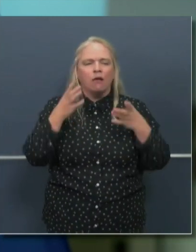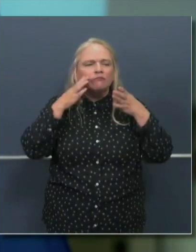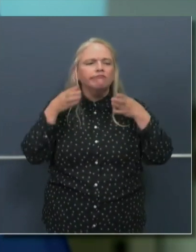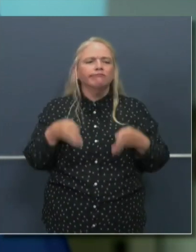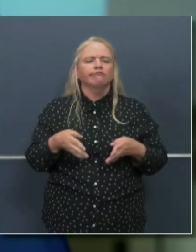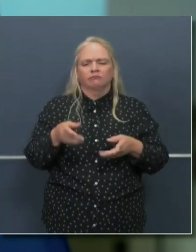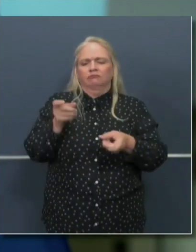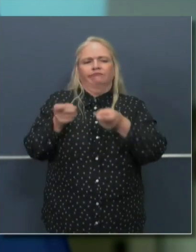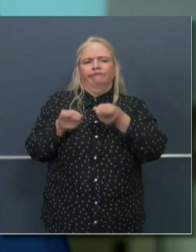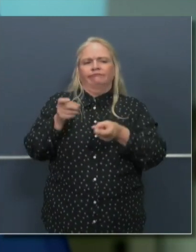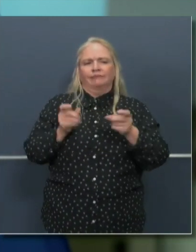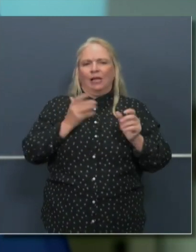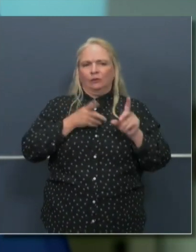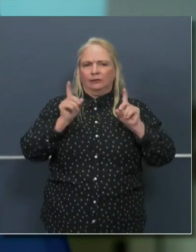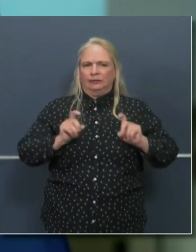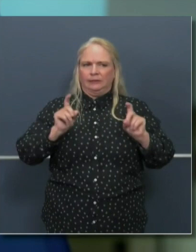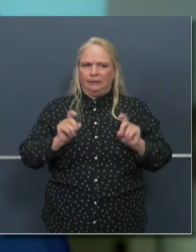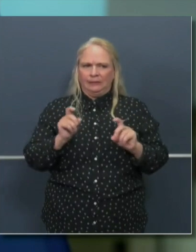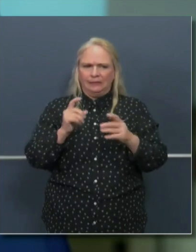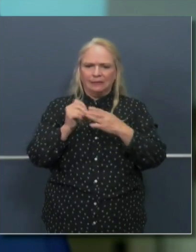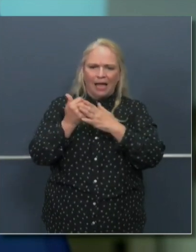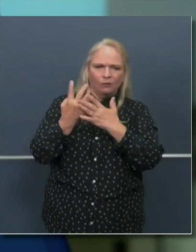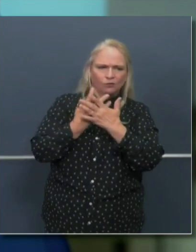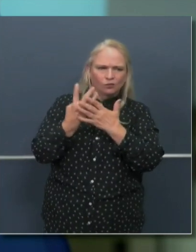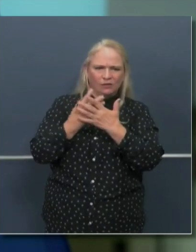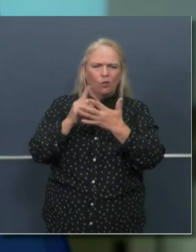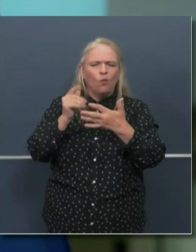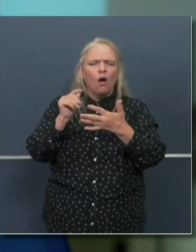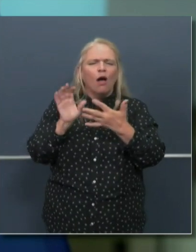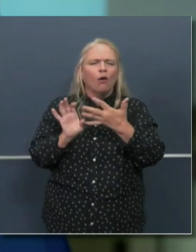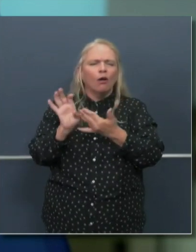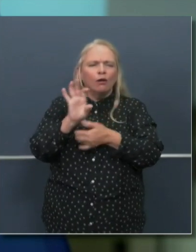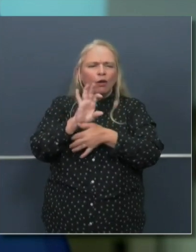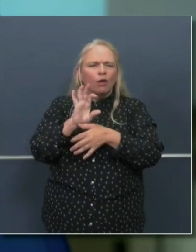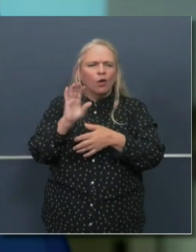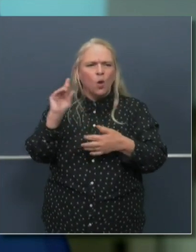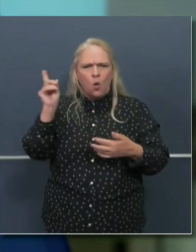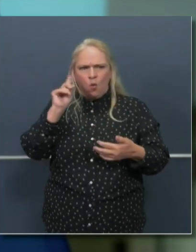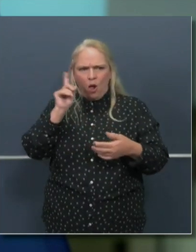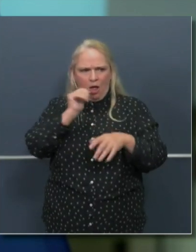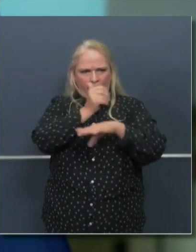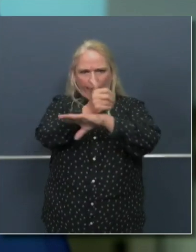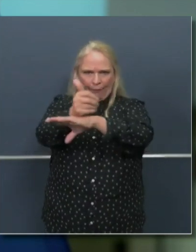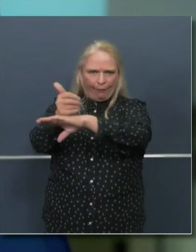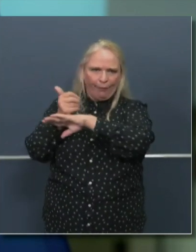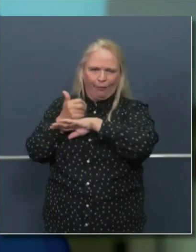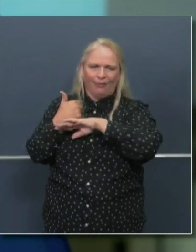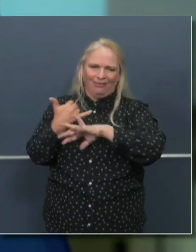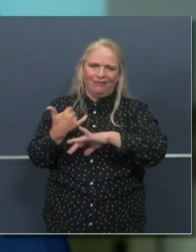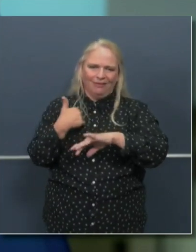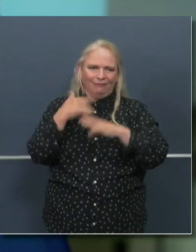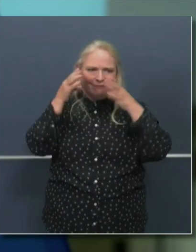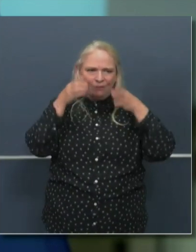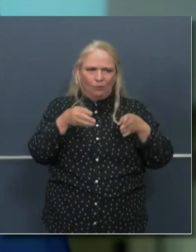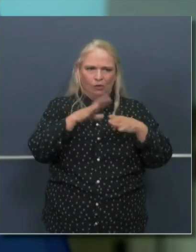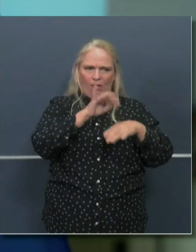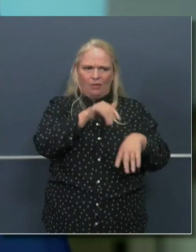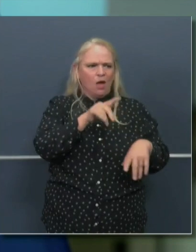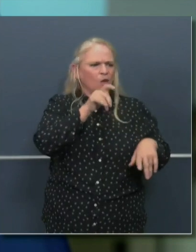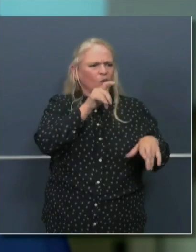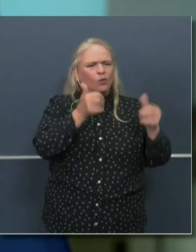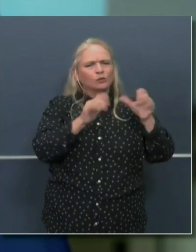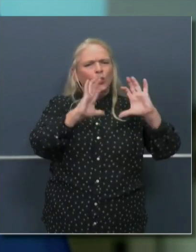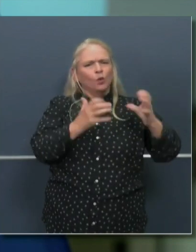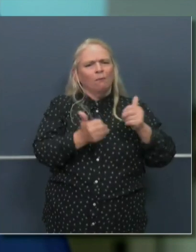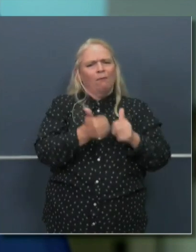testing criteria in a much more strategic way. We actually put a little guidance out on Sunday. I don't know that you had a chance to take a look at that. I encourage you